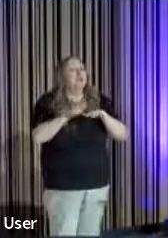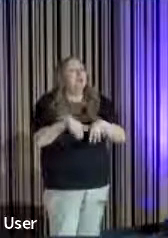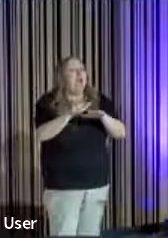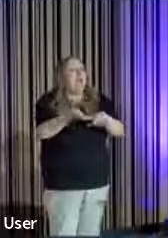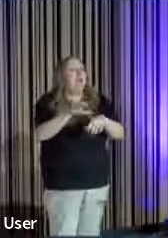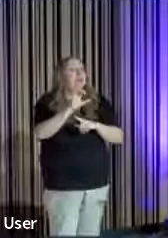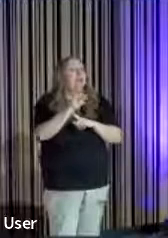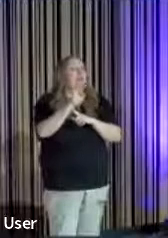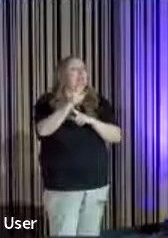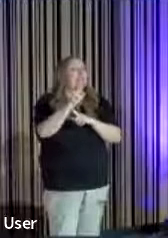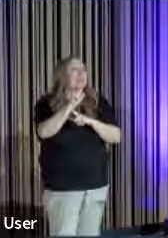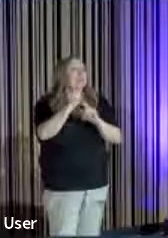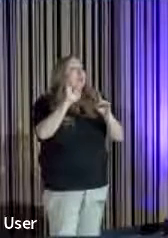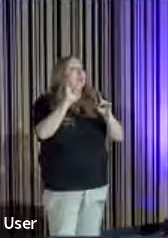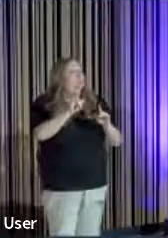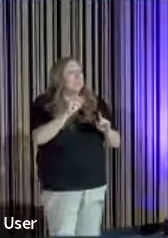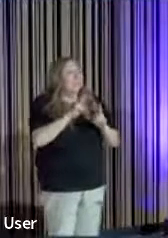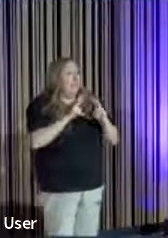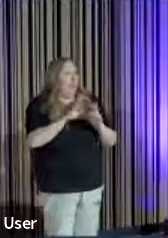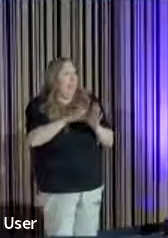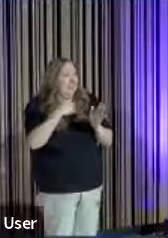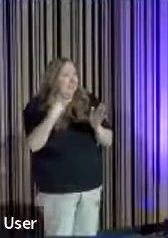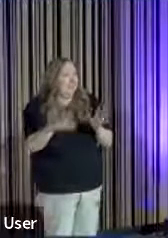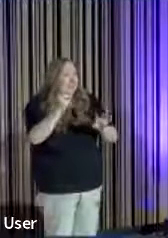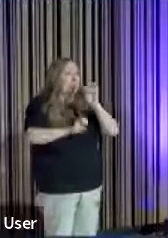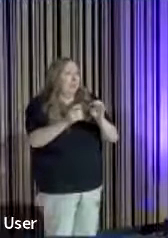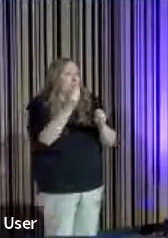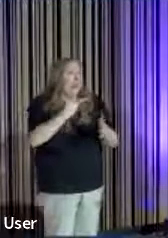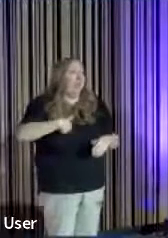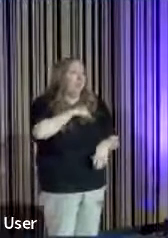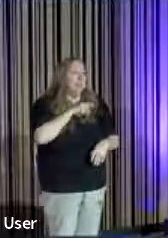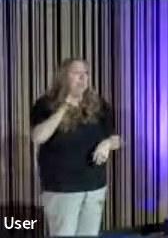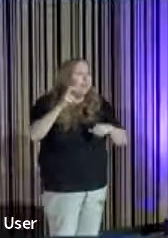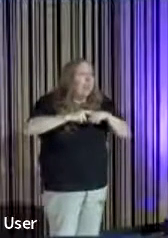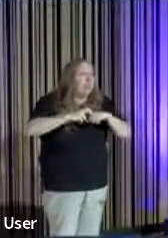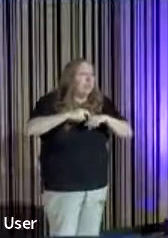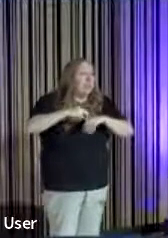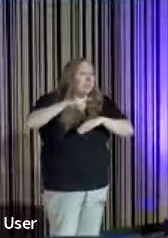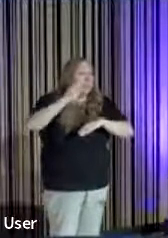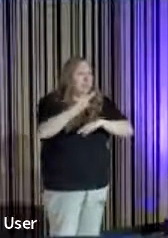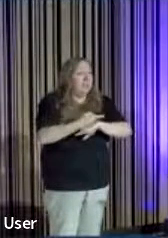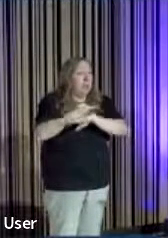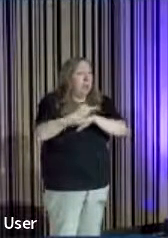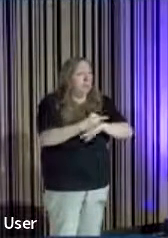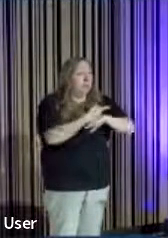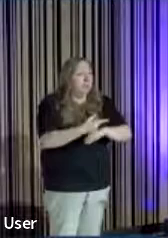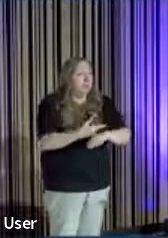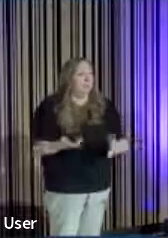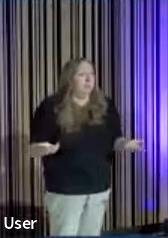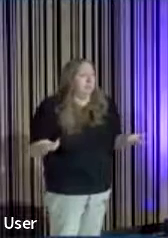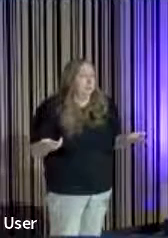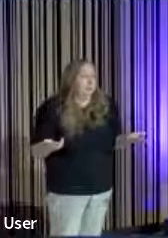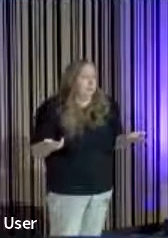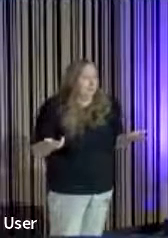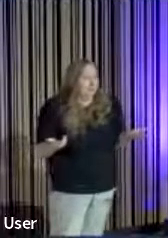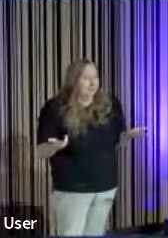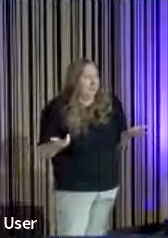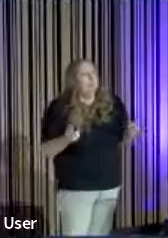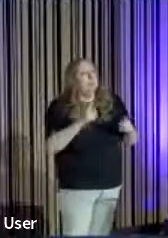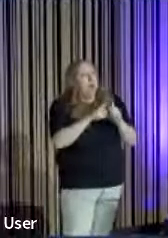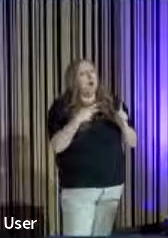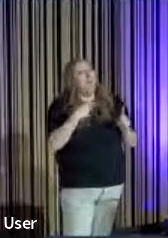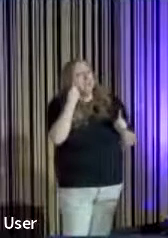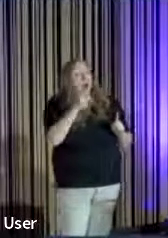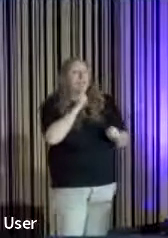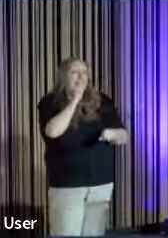that viruses float. It turns out viruses have a low Reynolds number, and we also saw that they sink.